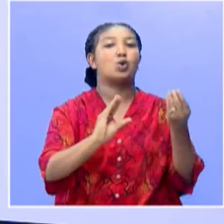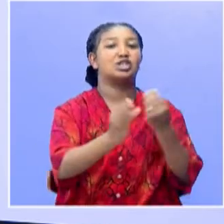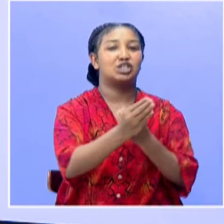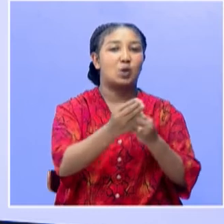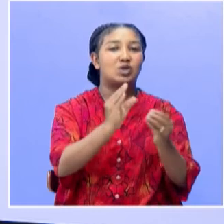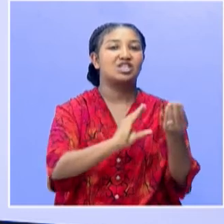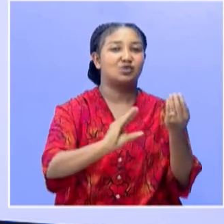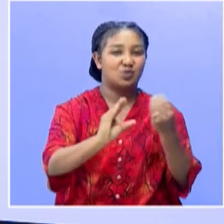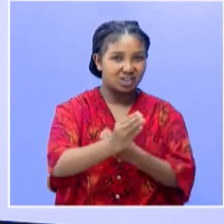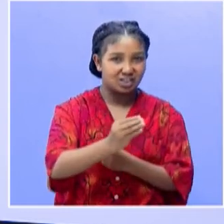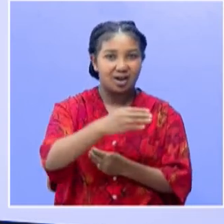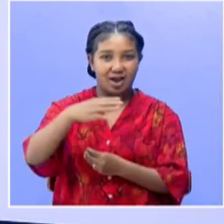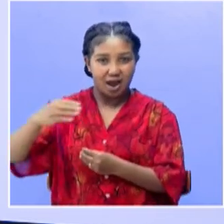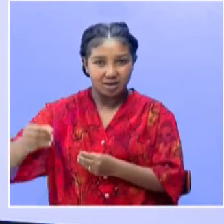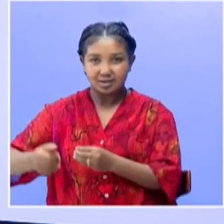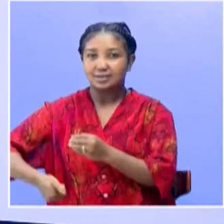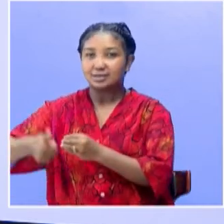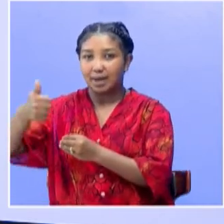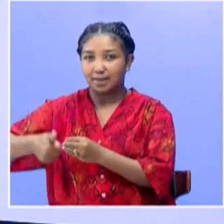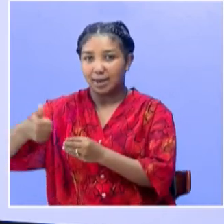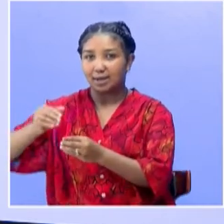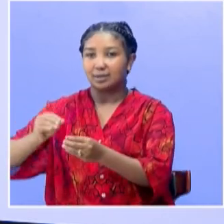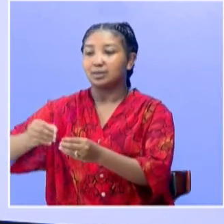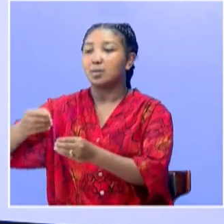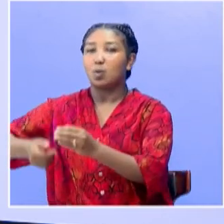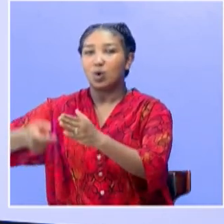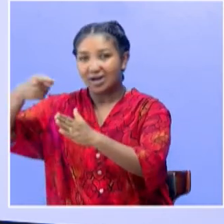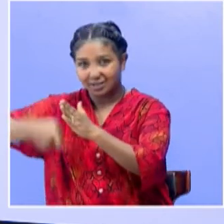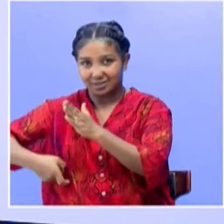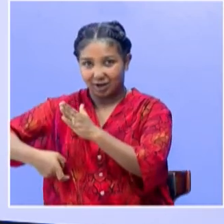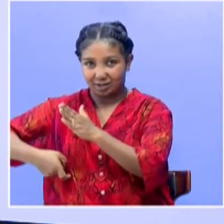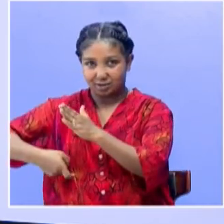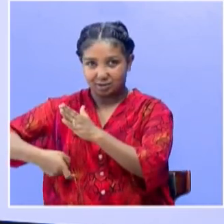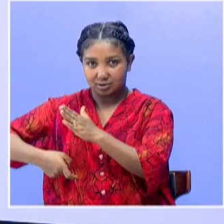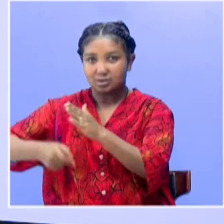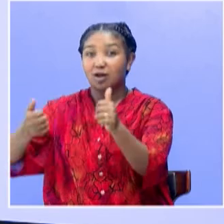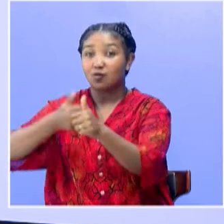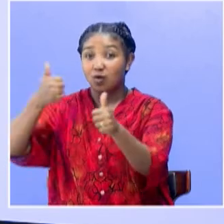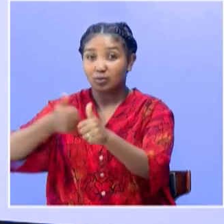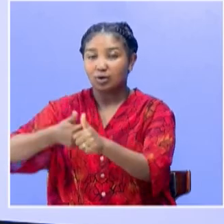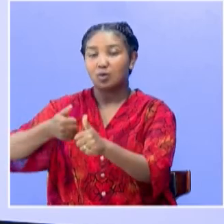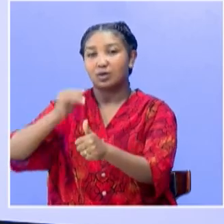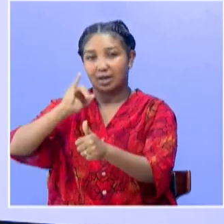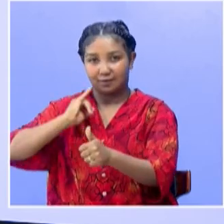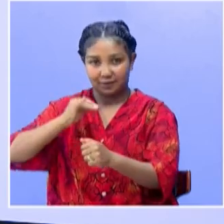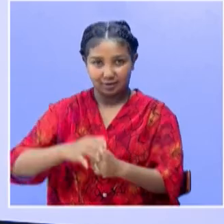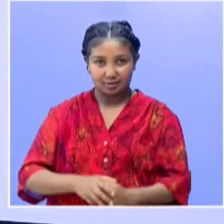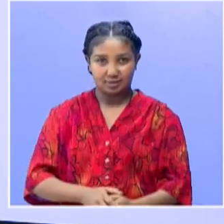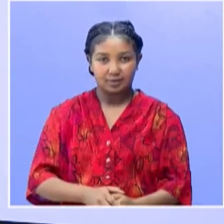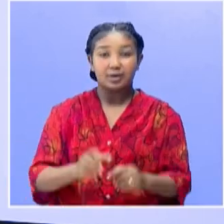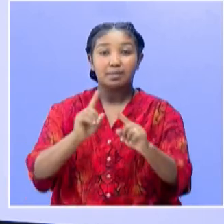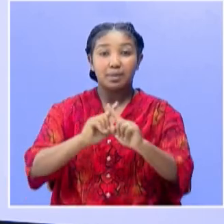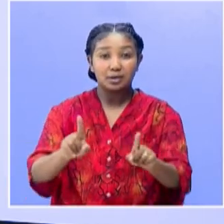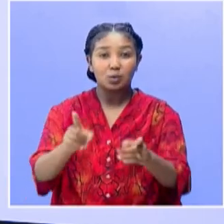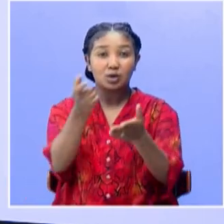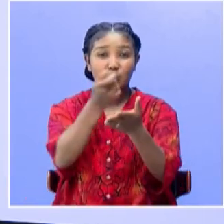the situation, and the main clause is the result or the consequence that follows the if clause. Yes? But